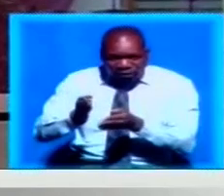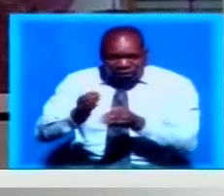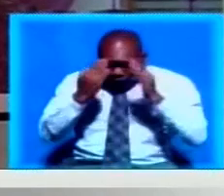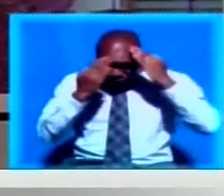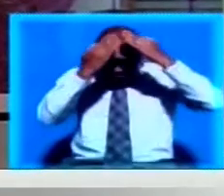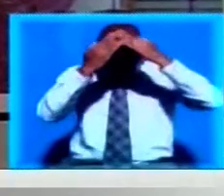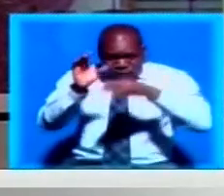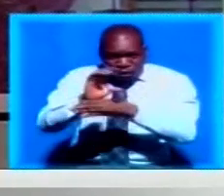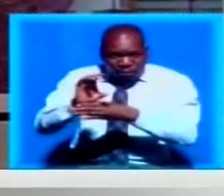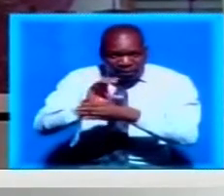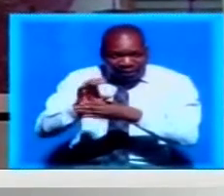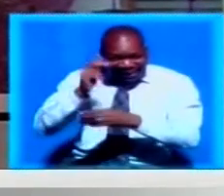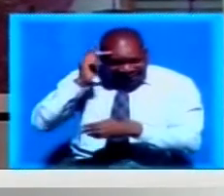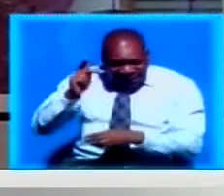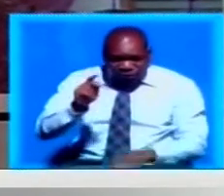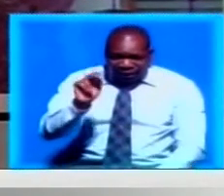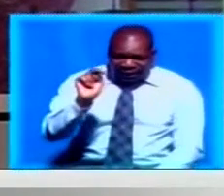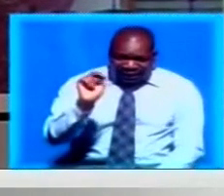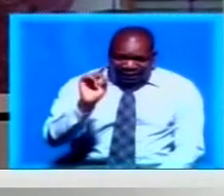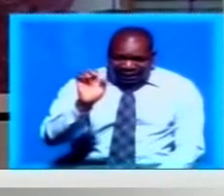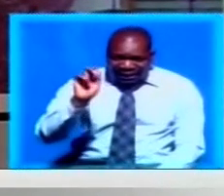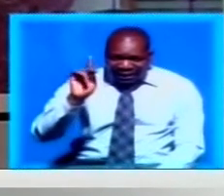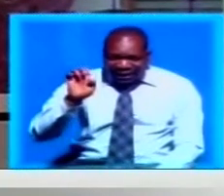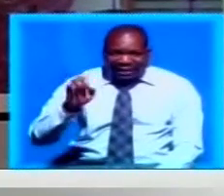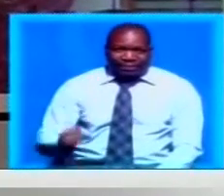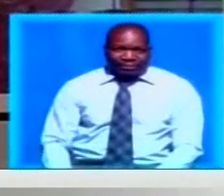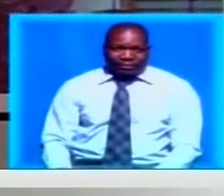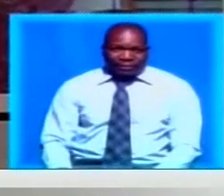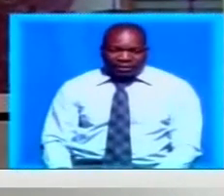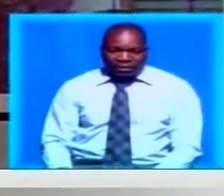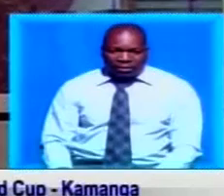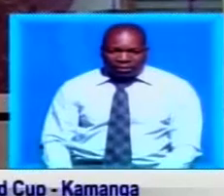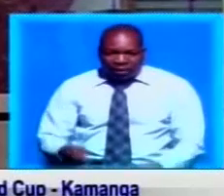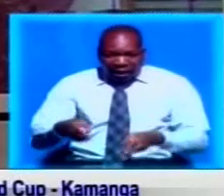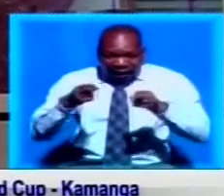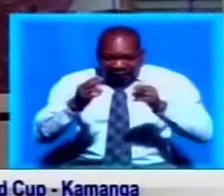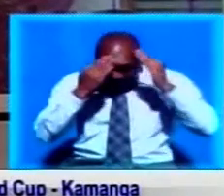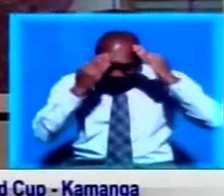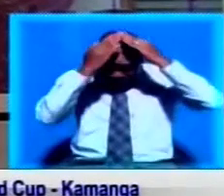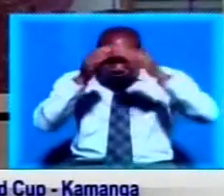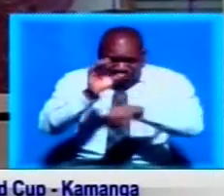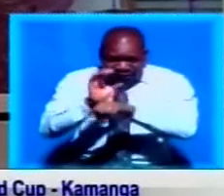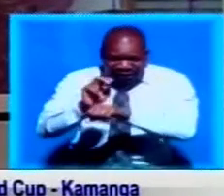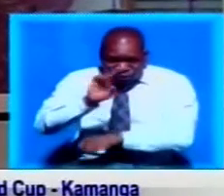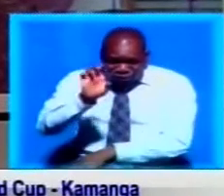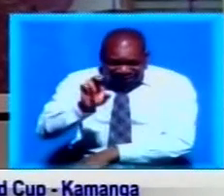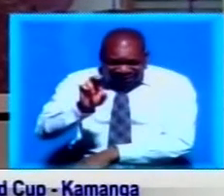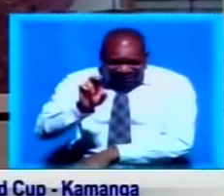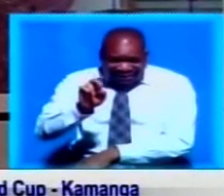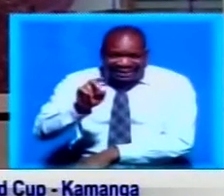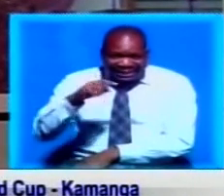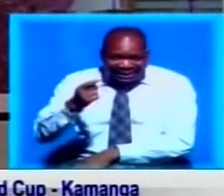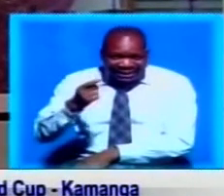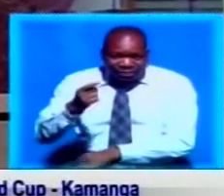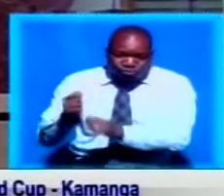Ndeke Congregation in Kitwe. And United Church of Zambia Synod Bishop Sidney Chirima said Zambians must